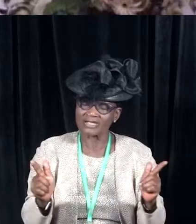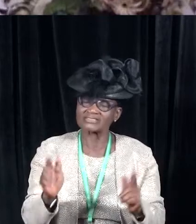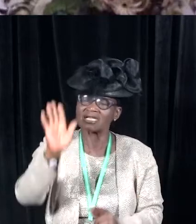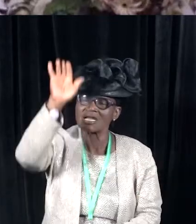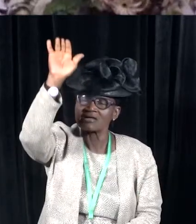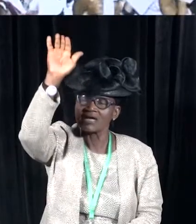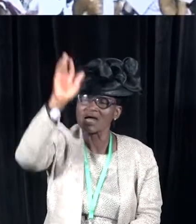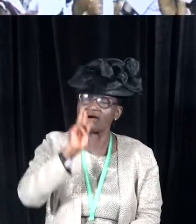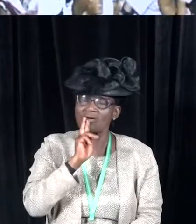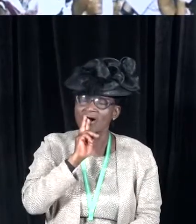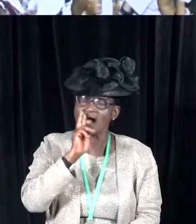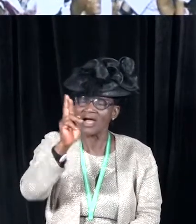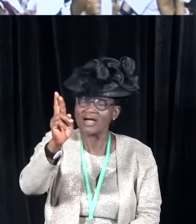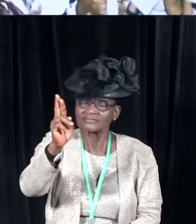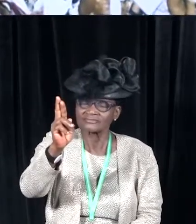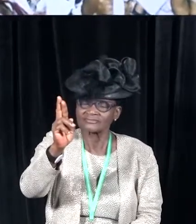immortal God,